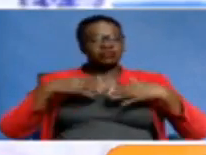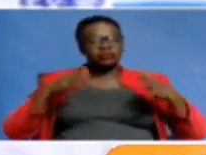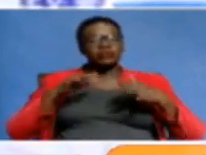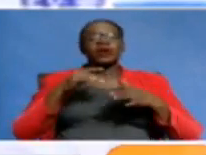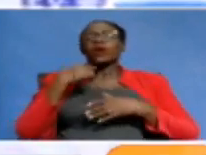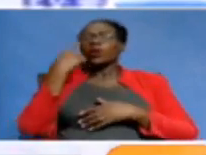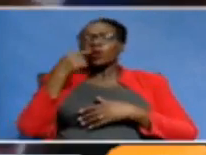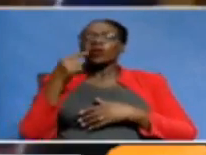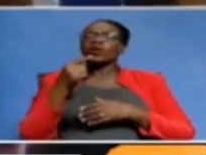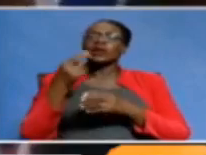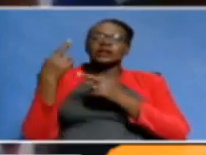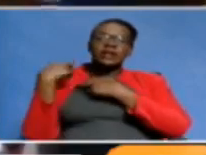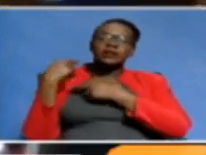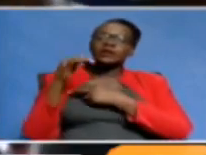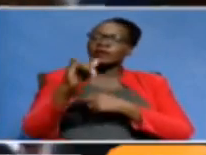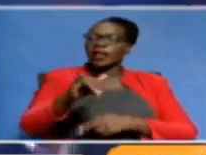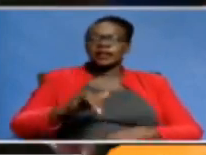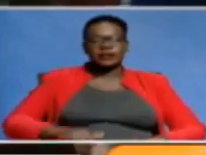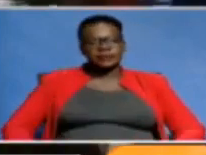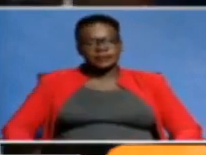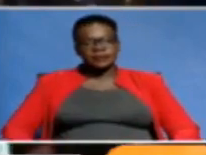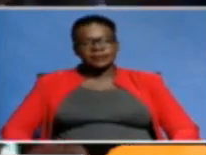nani miaka nenda miaka rudi?